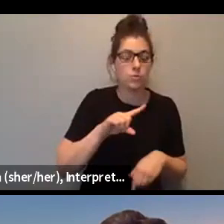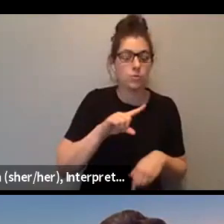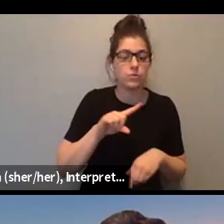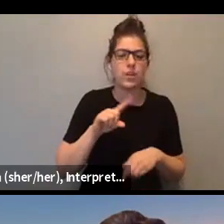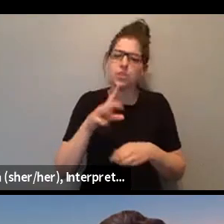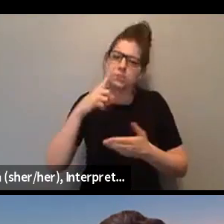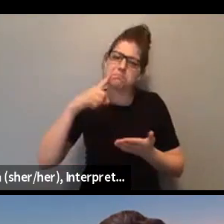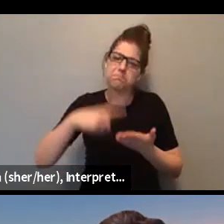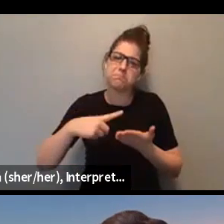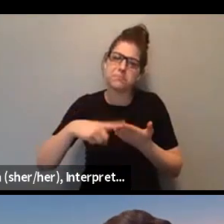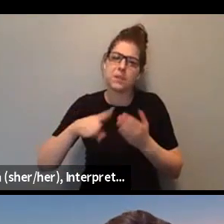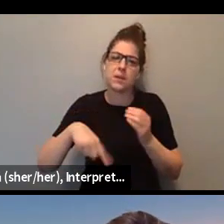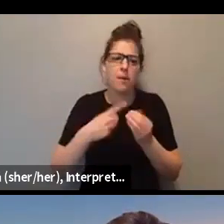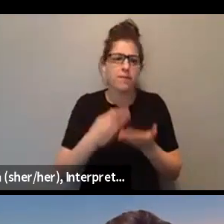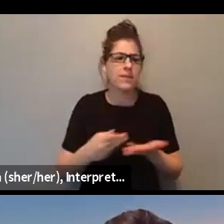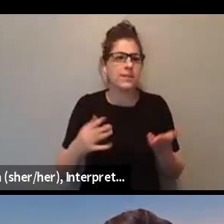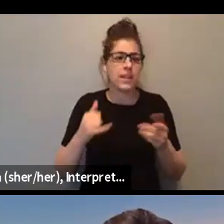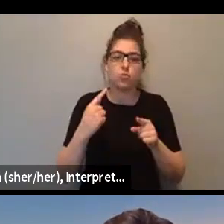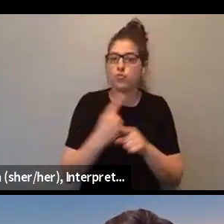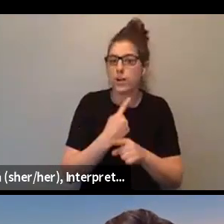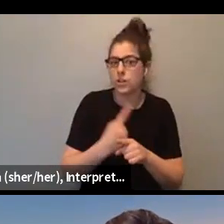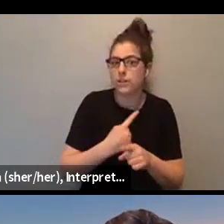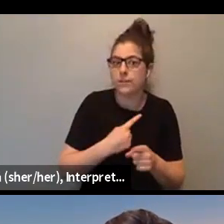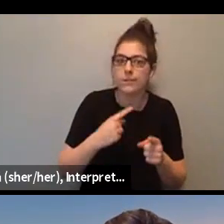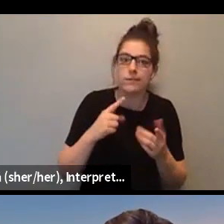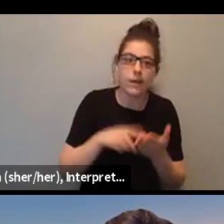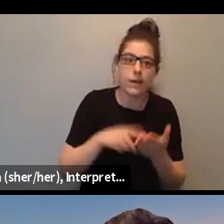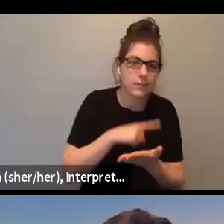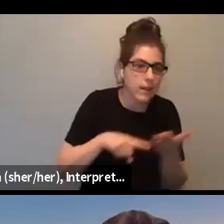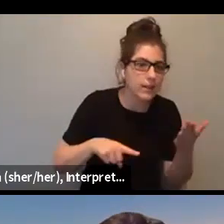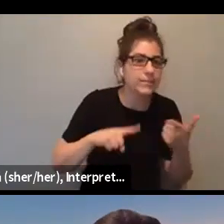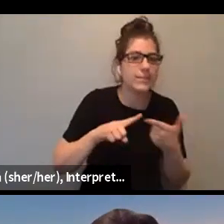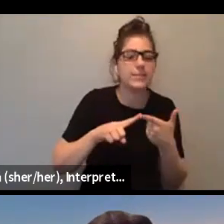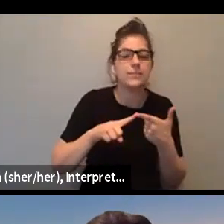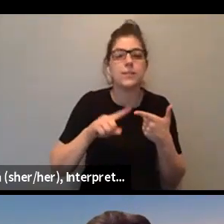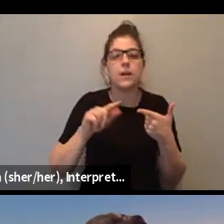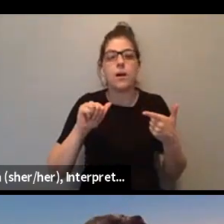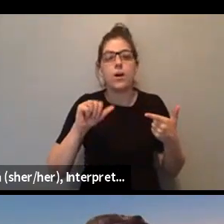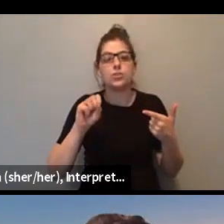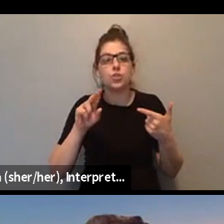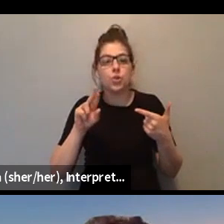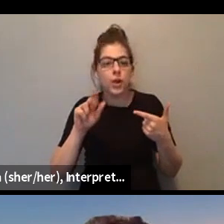regular cancellations, insurance, the risks of our business,